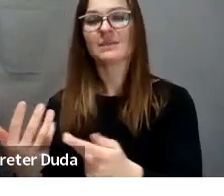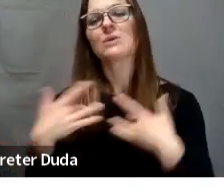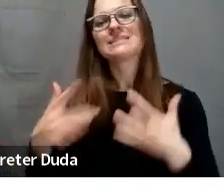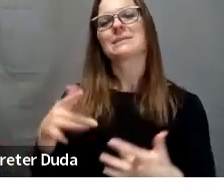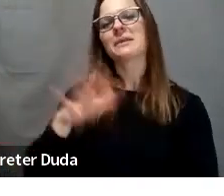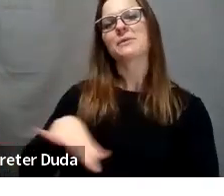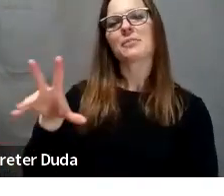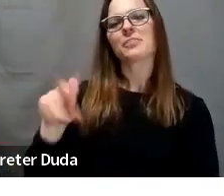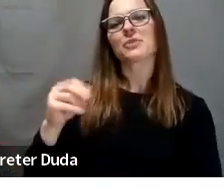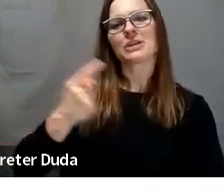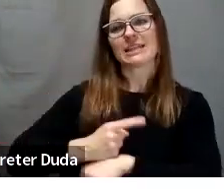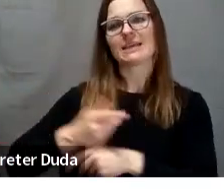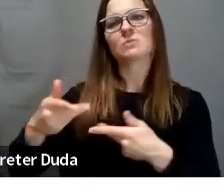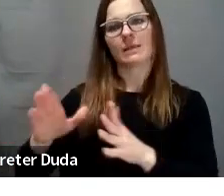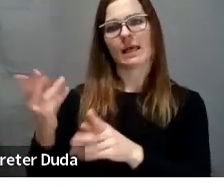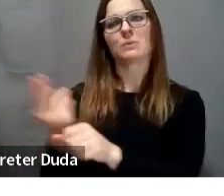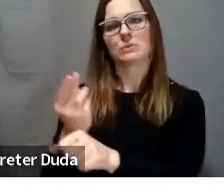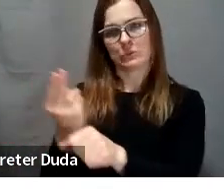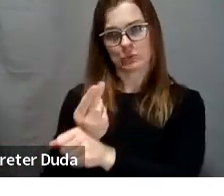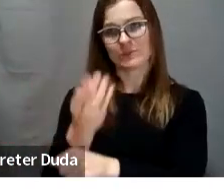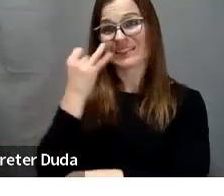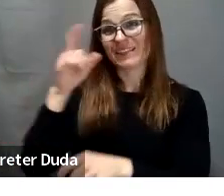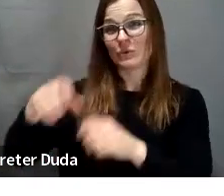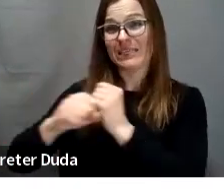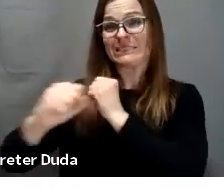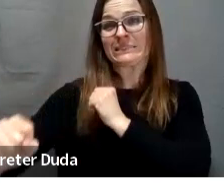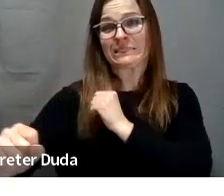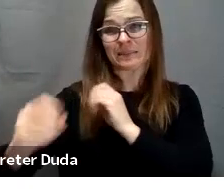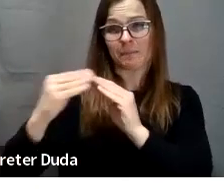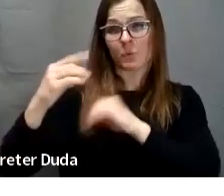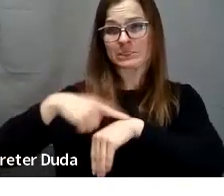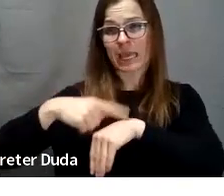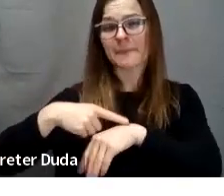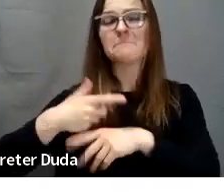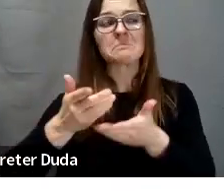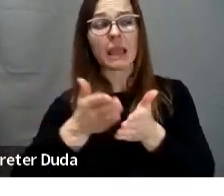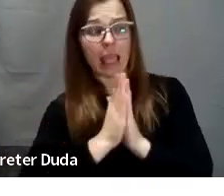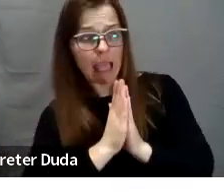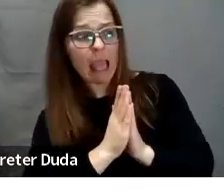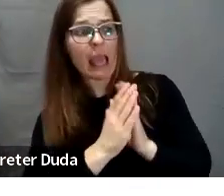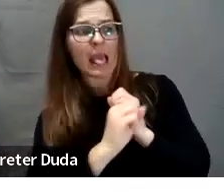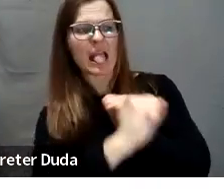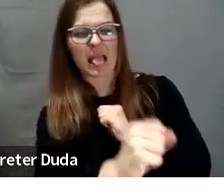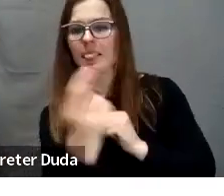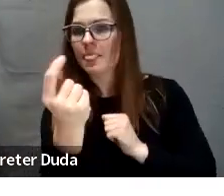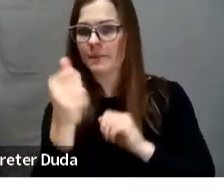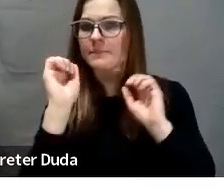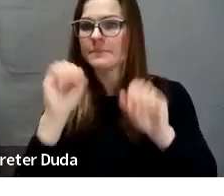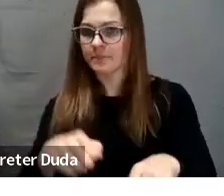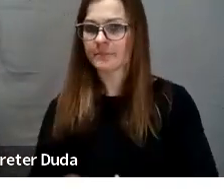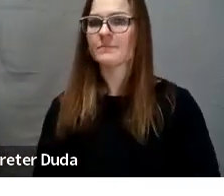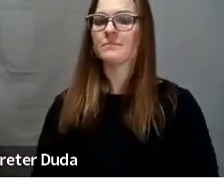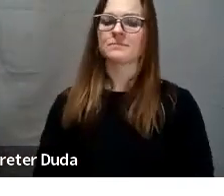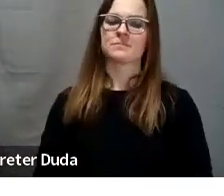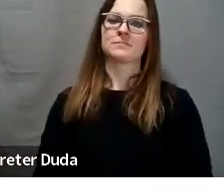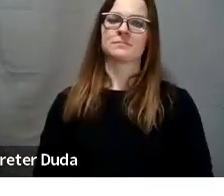And if there's extenuating circumstances and you need it for longer, we can extend that a bit. Just it's kind